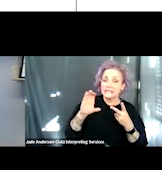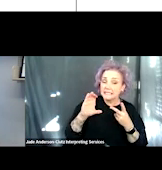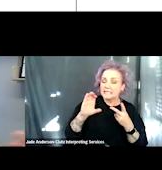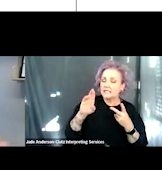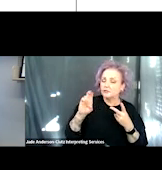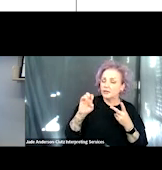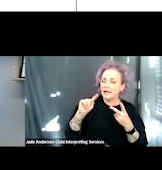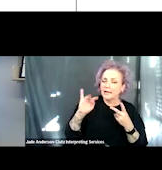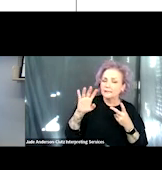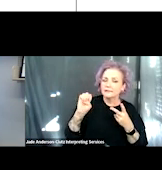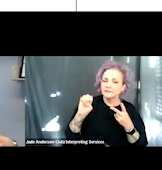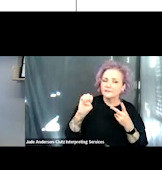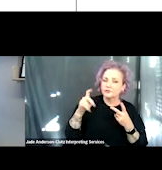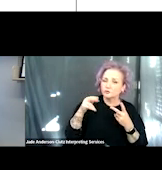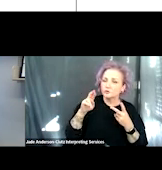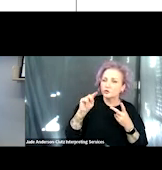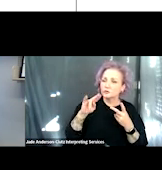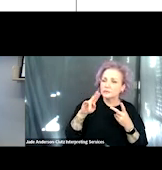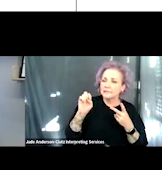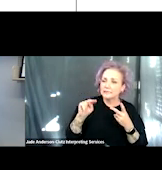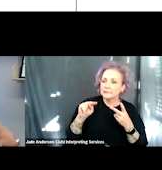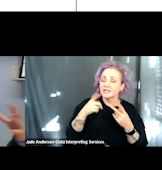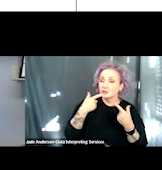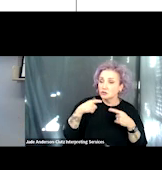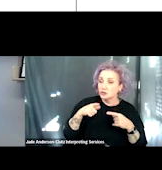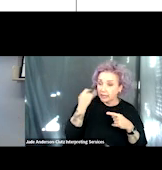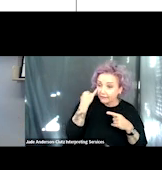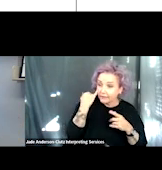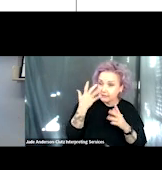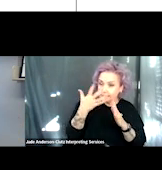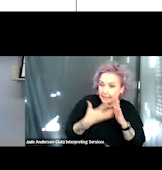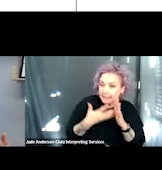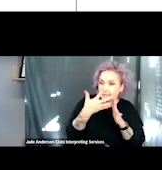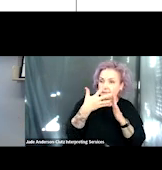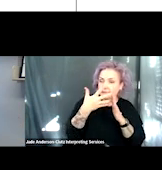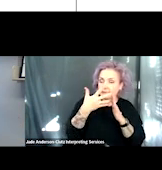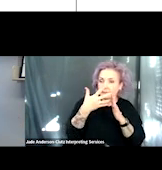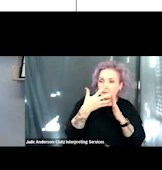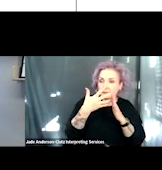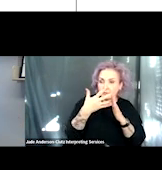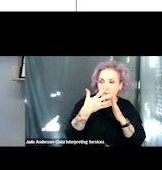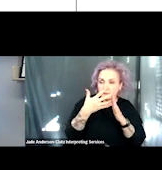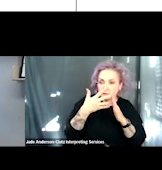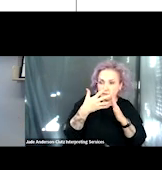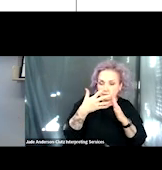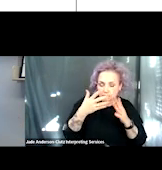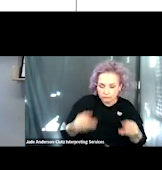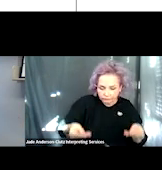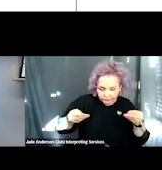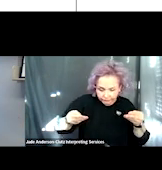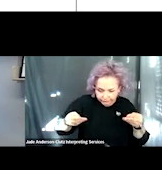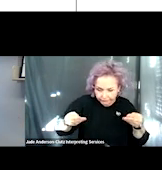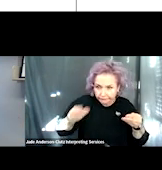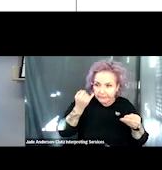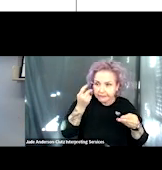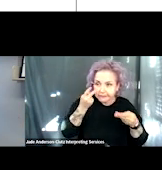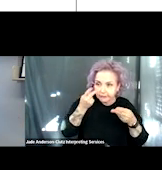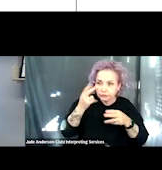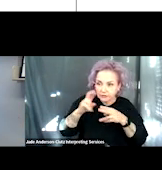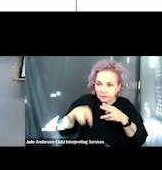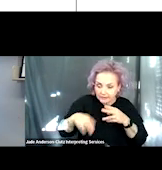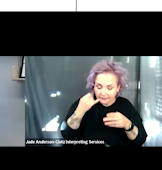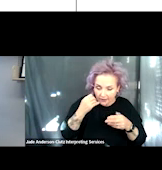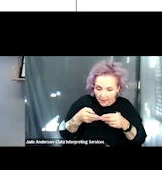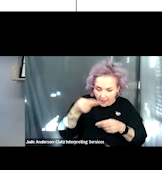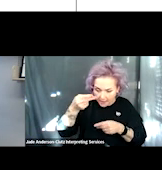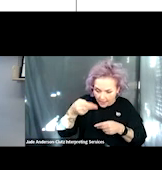or increased in the mothers during pregnancy, then there is a higher chance of the offspring developing autism.